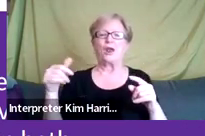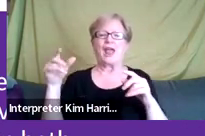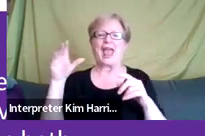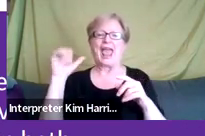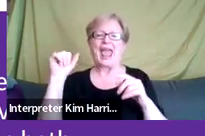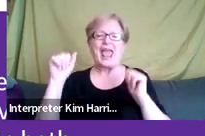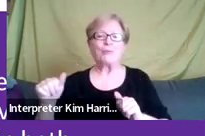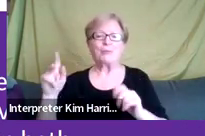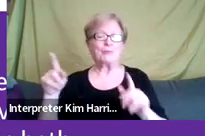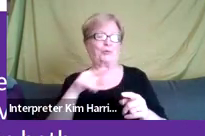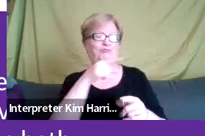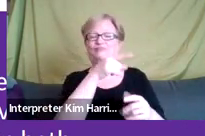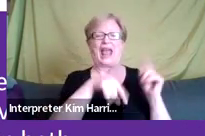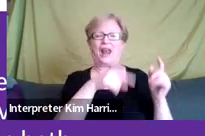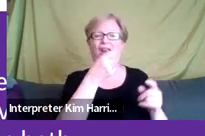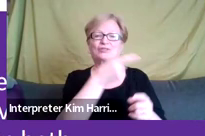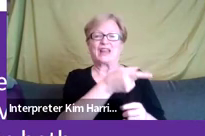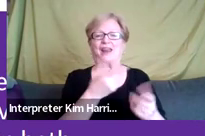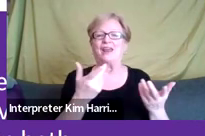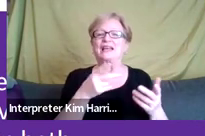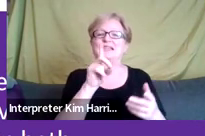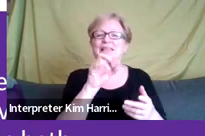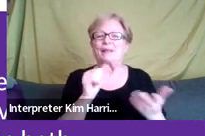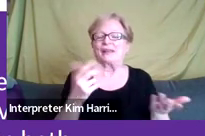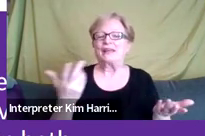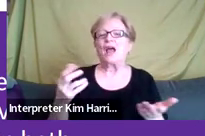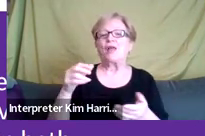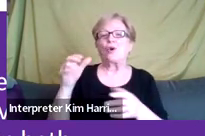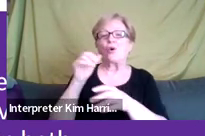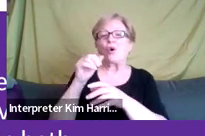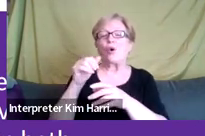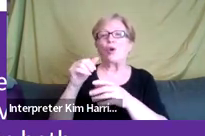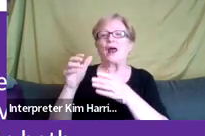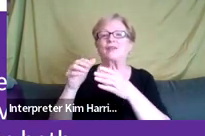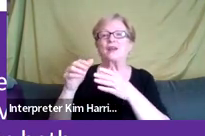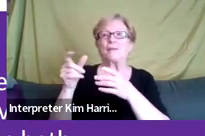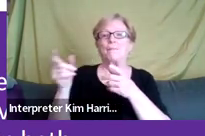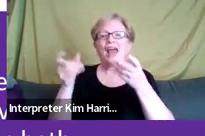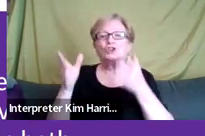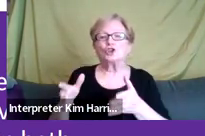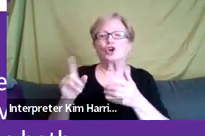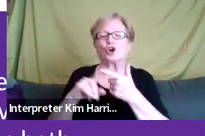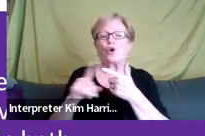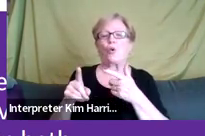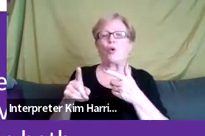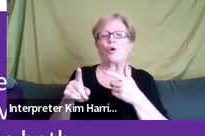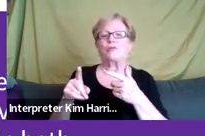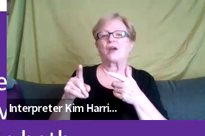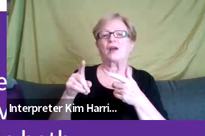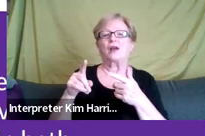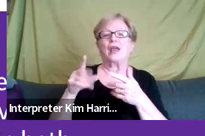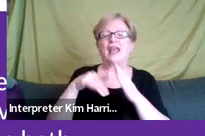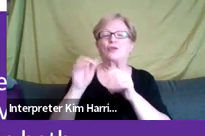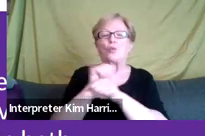supervisors not understanding disability or not understanding the need to